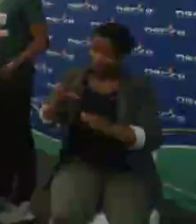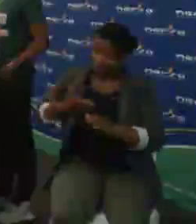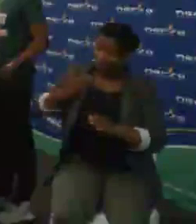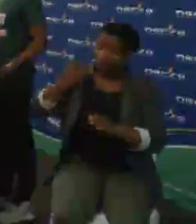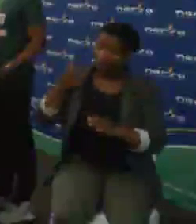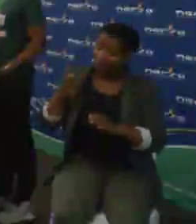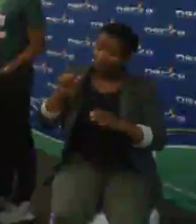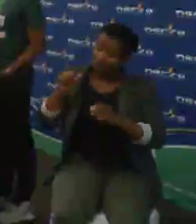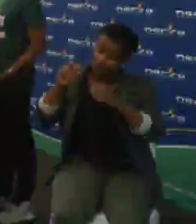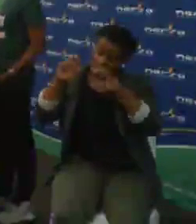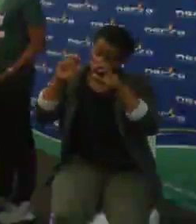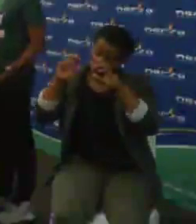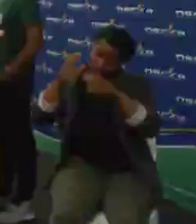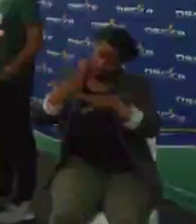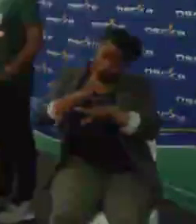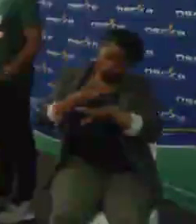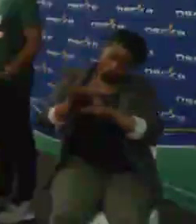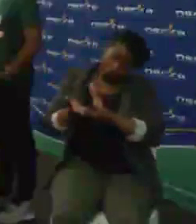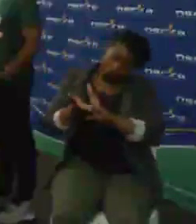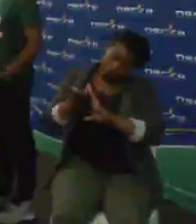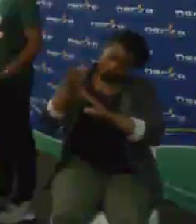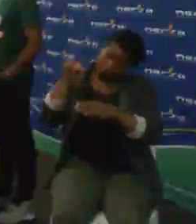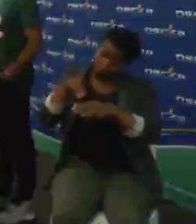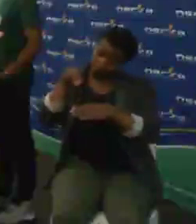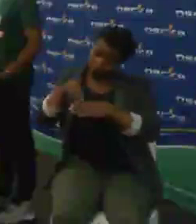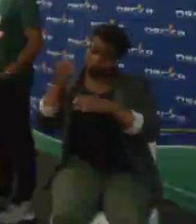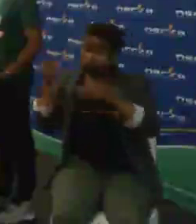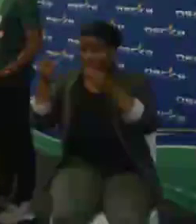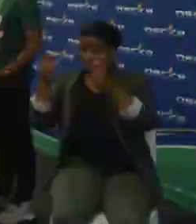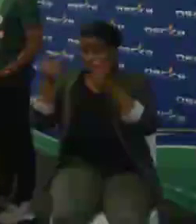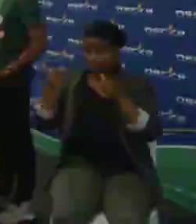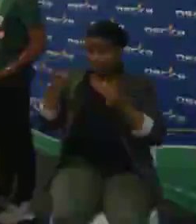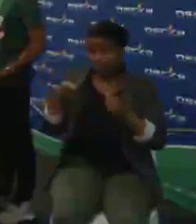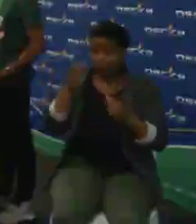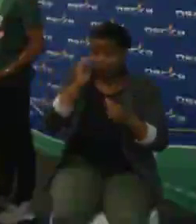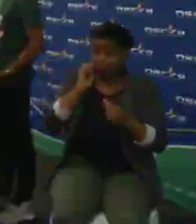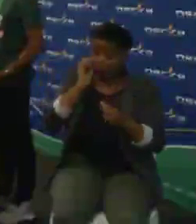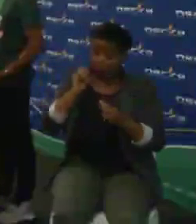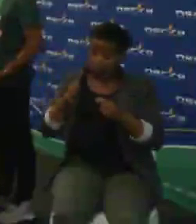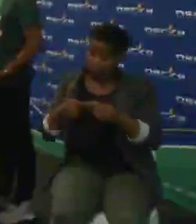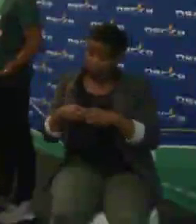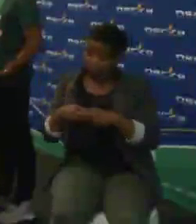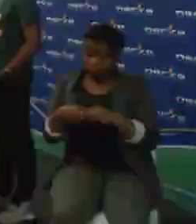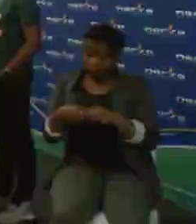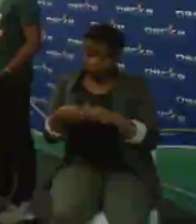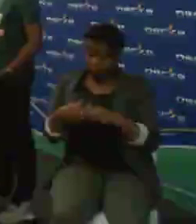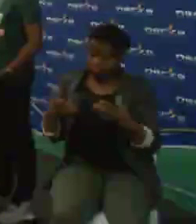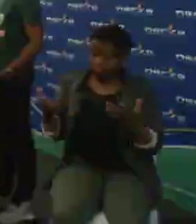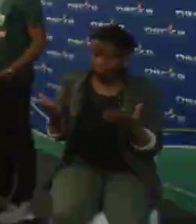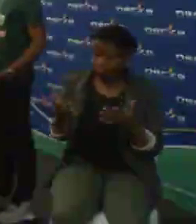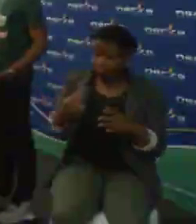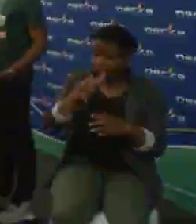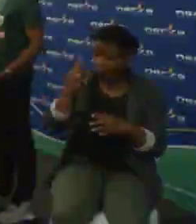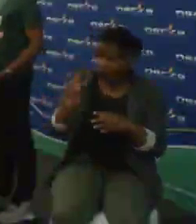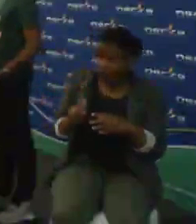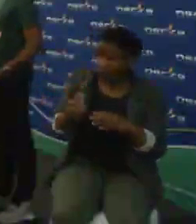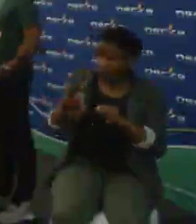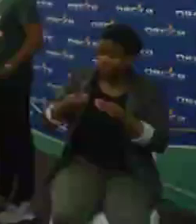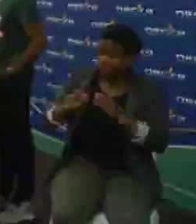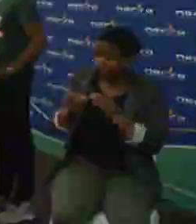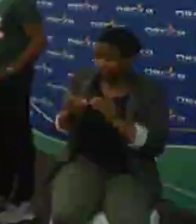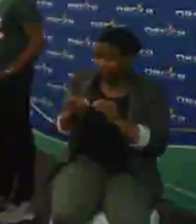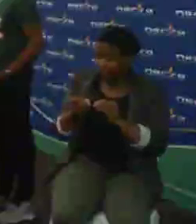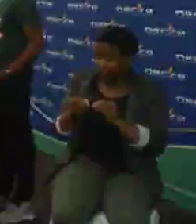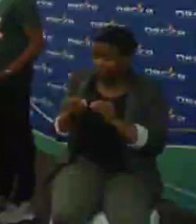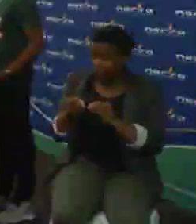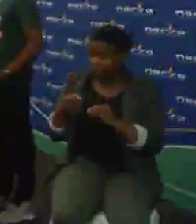weird. And I think some of you guys who are logic thinkers, you think that there's a fallacy somewhere there, where the question becomes the solution to the question.